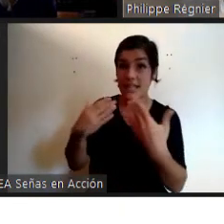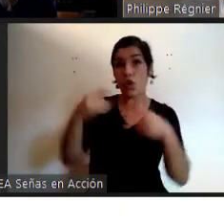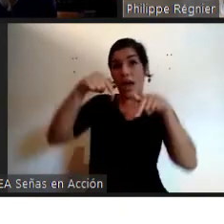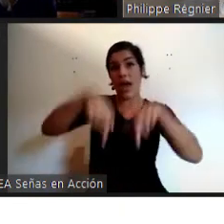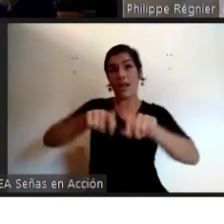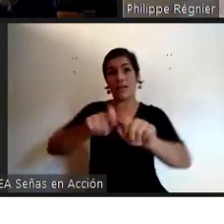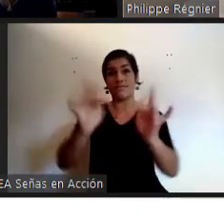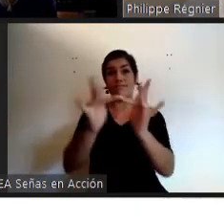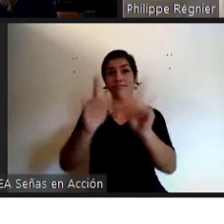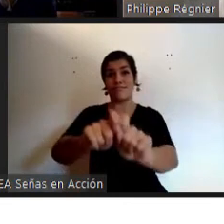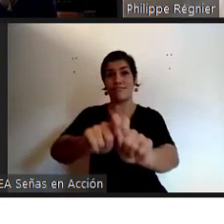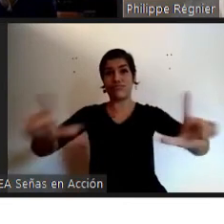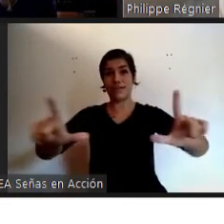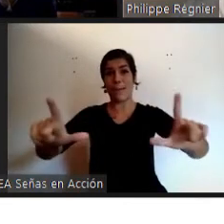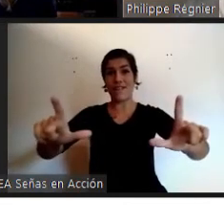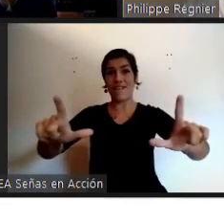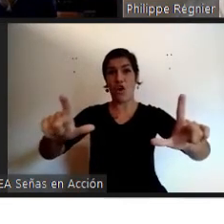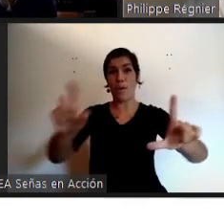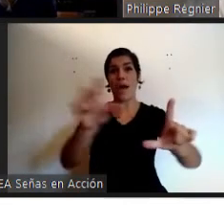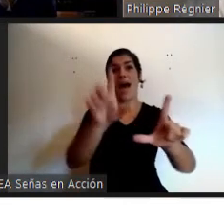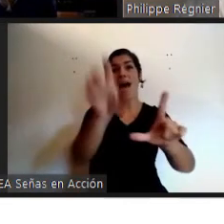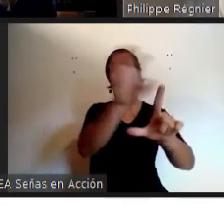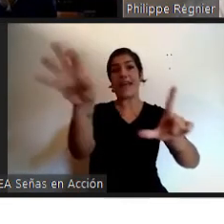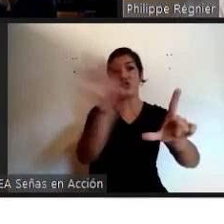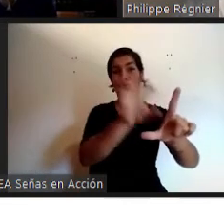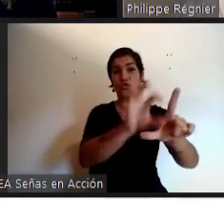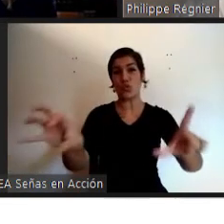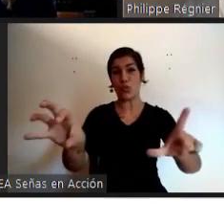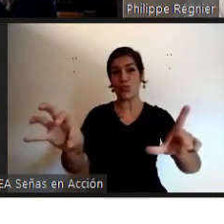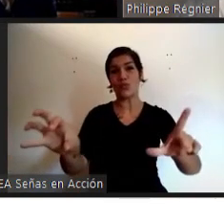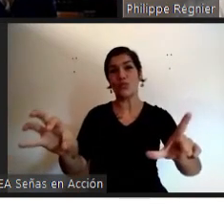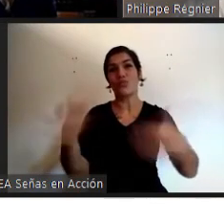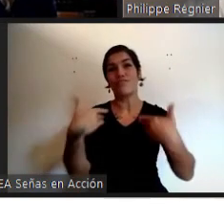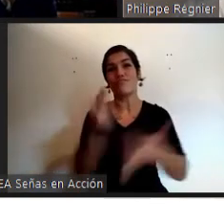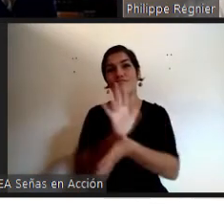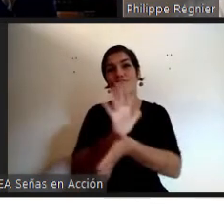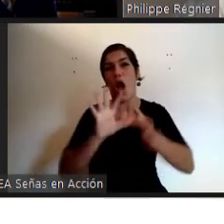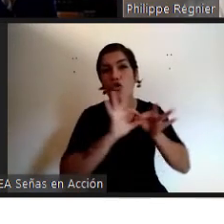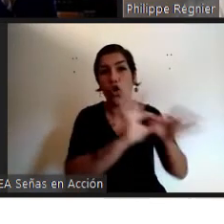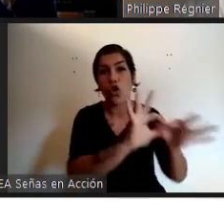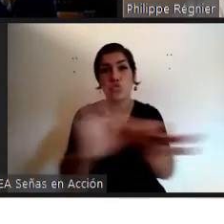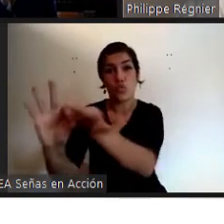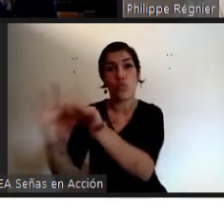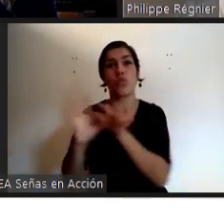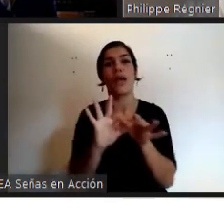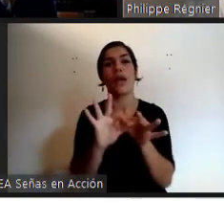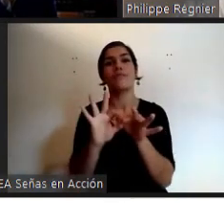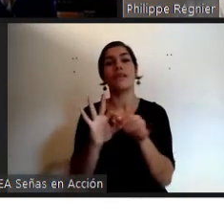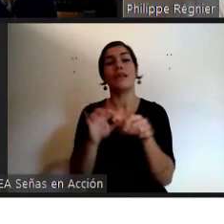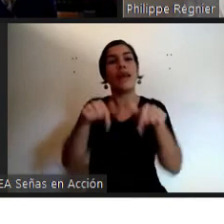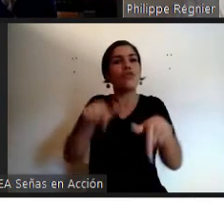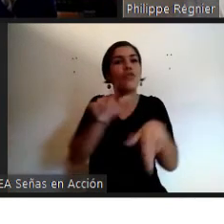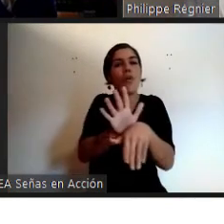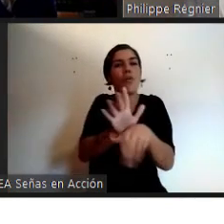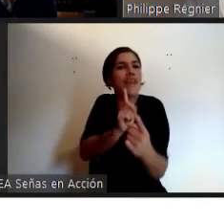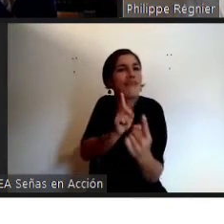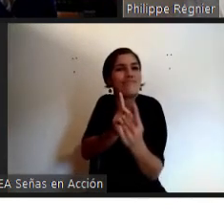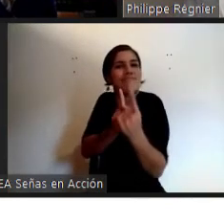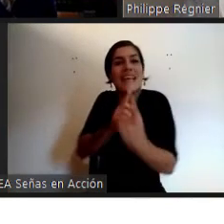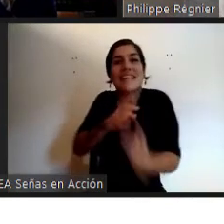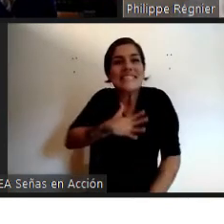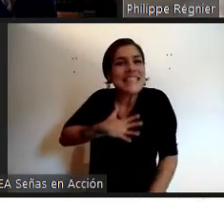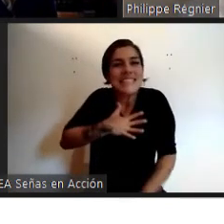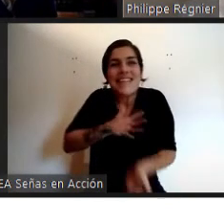for creating this platform and for bringing us together, no matter how distant we may be from one another. We are actually closer